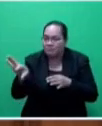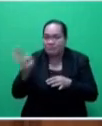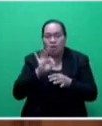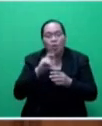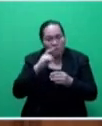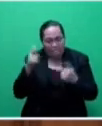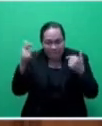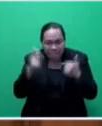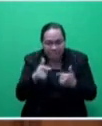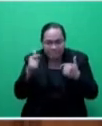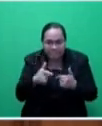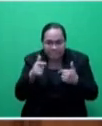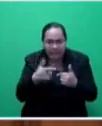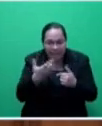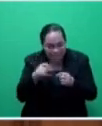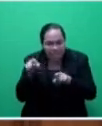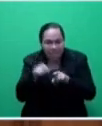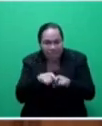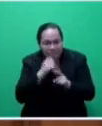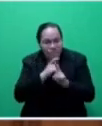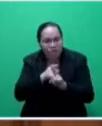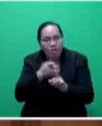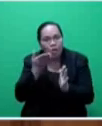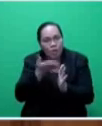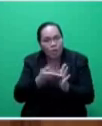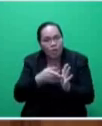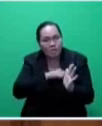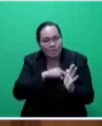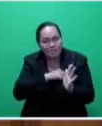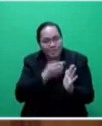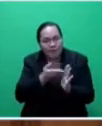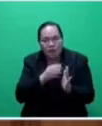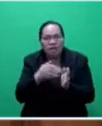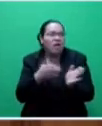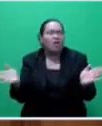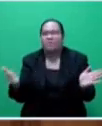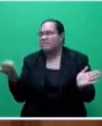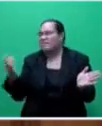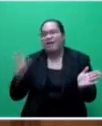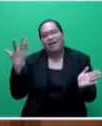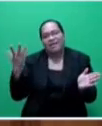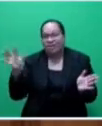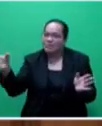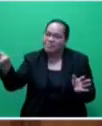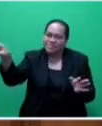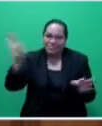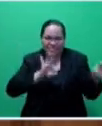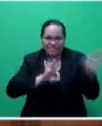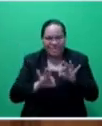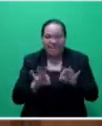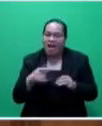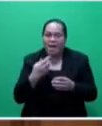ambit, within that definition. It will not be an open check for the minister to